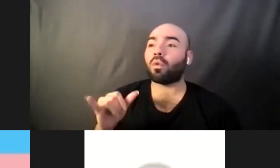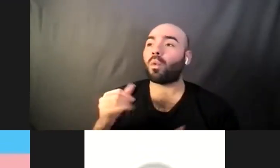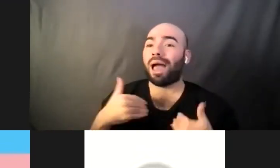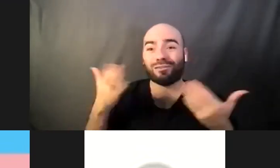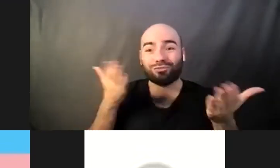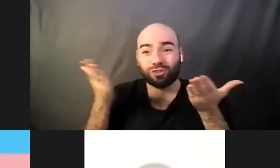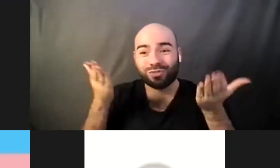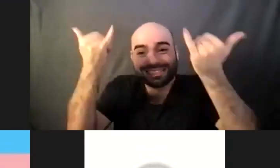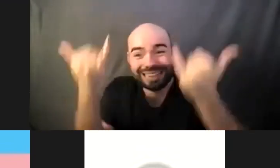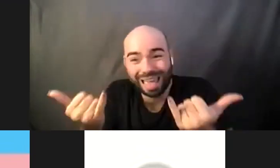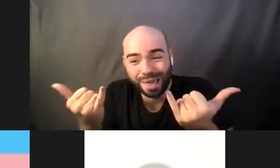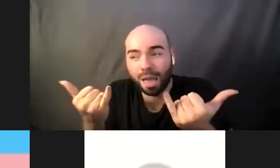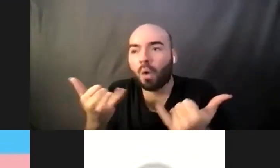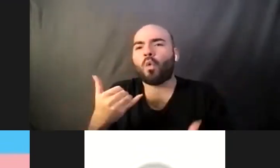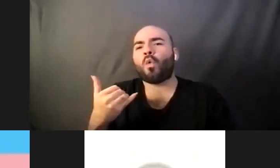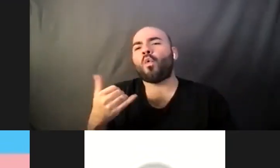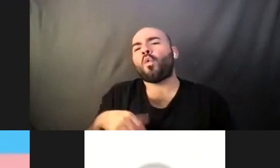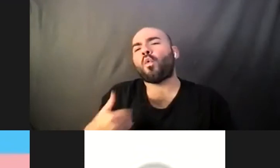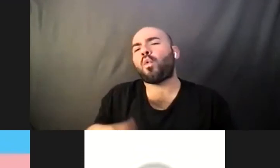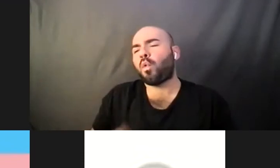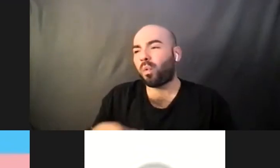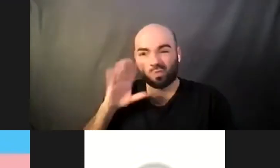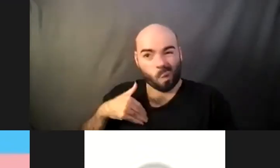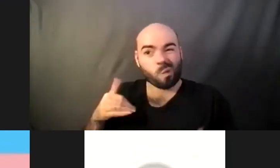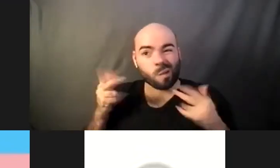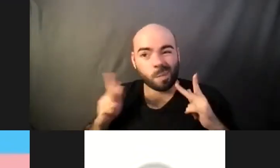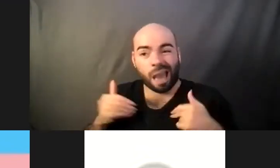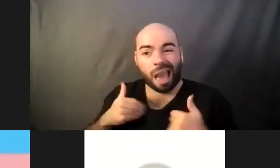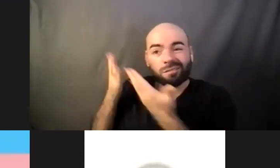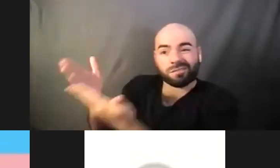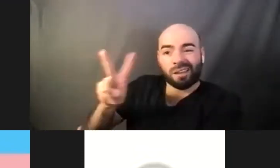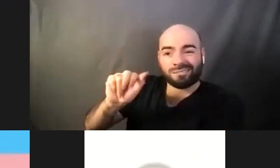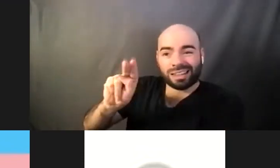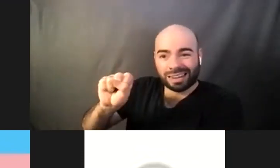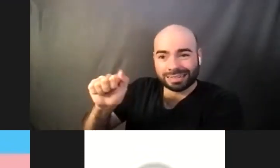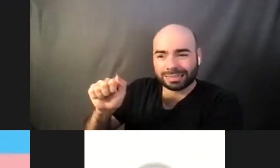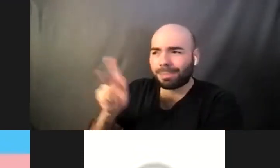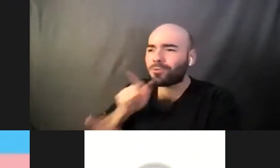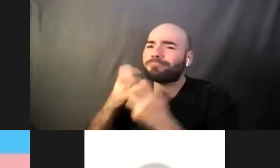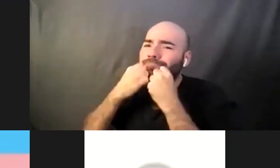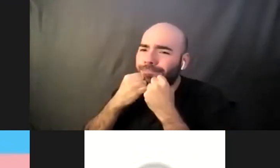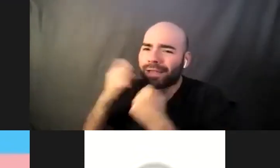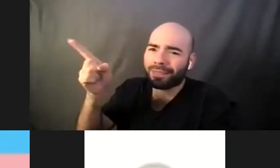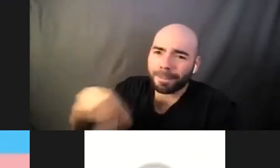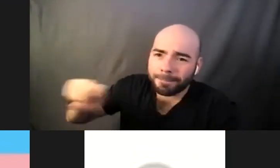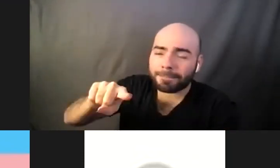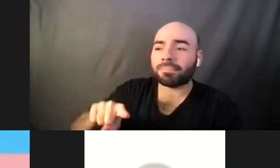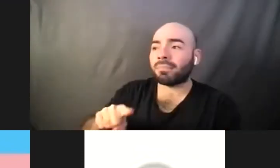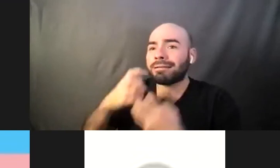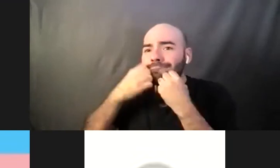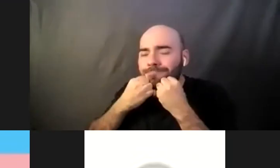that now, to know that youth have people like Vanessa who care about them and that care about, like, you know, what they're going